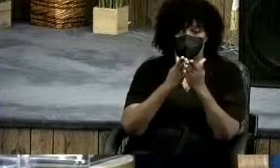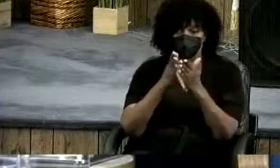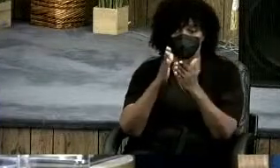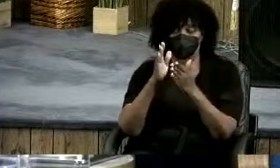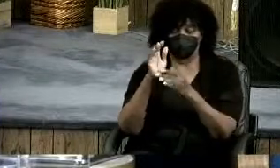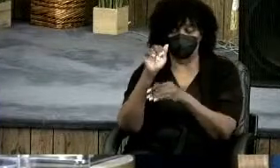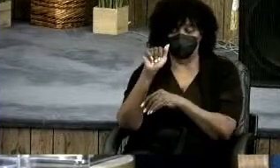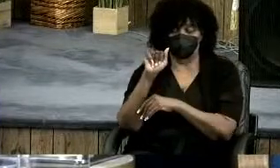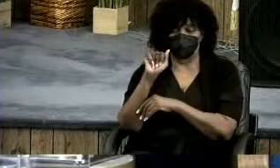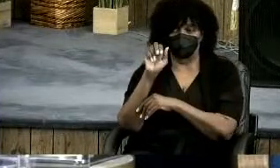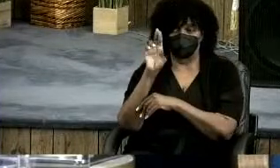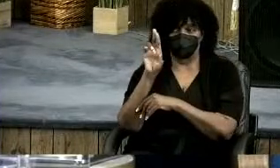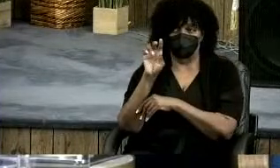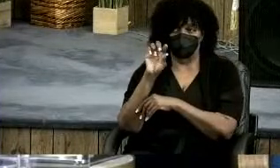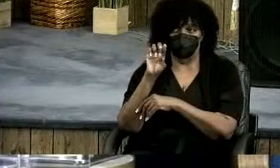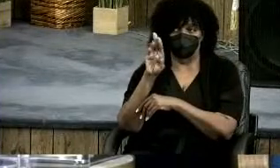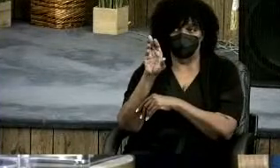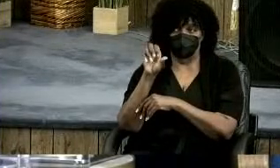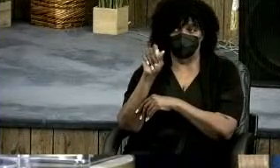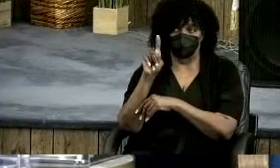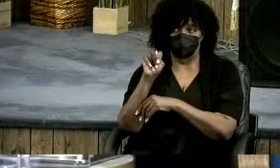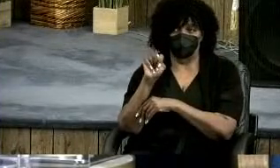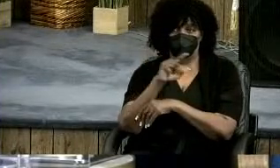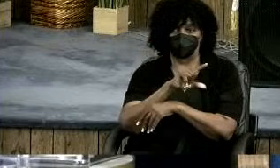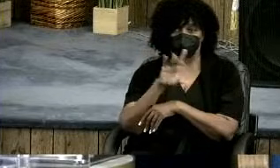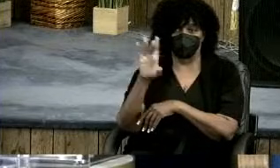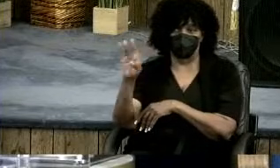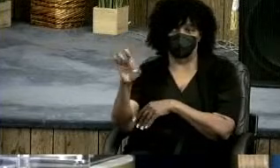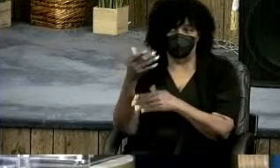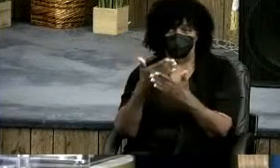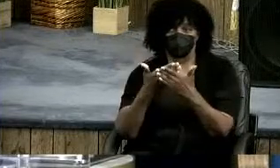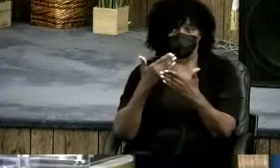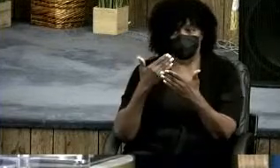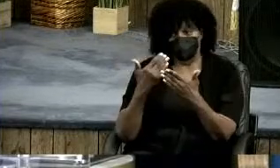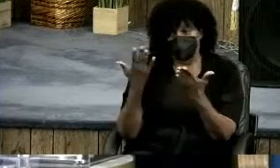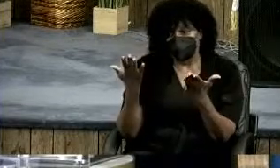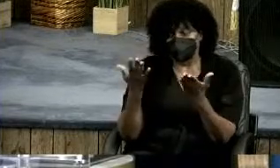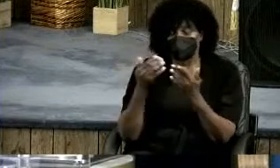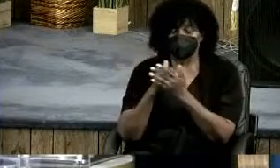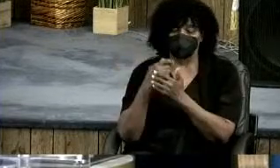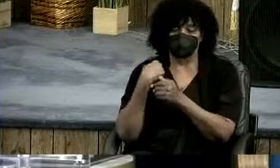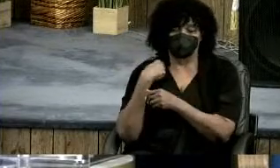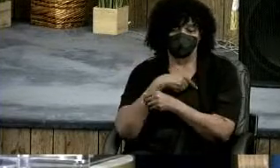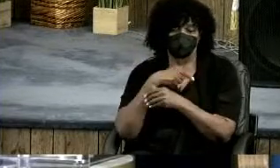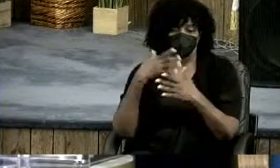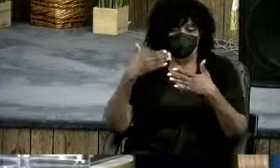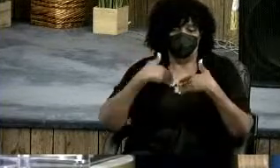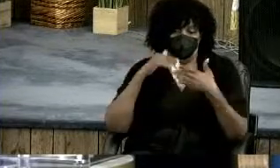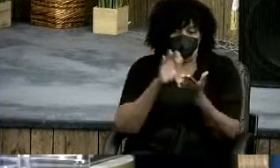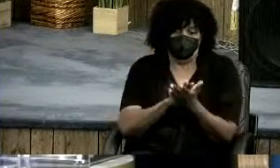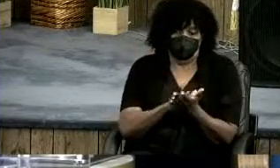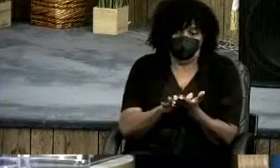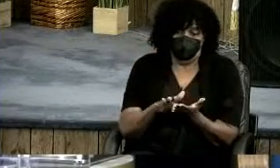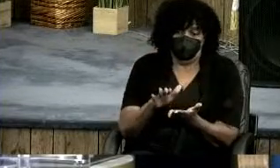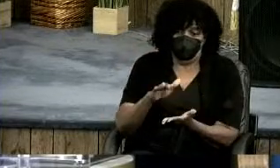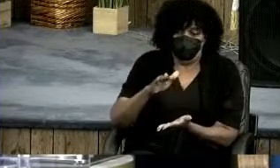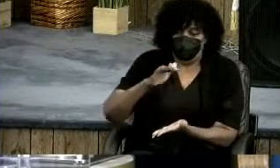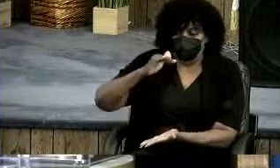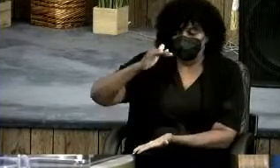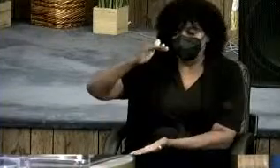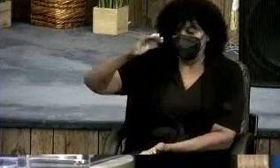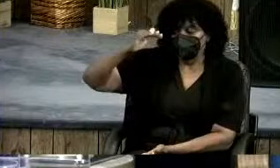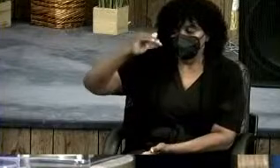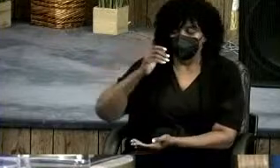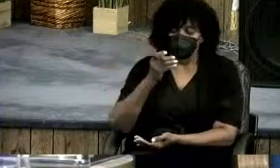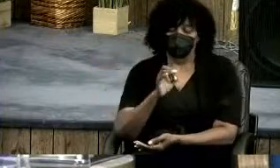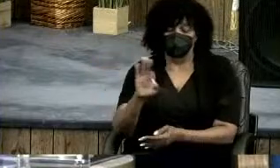month, or maybe even a few days before. But we're going to have a whole heap of them. Can I say that? That's the Alabama